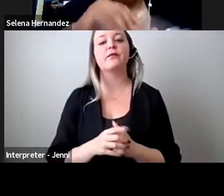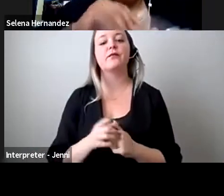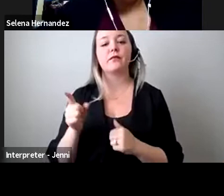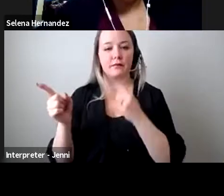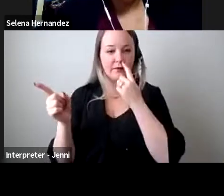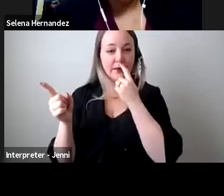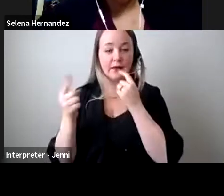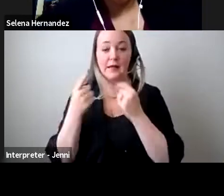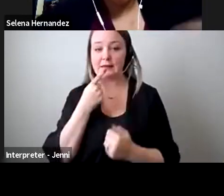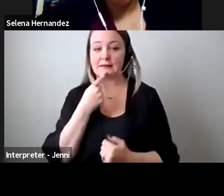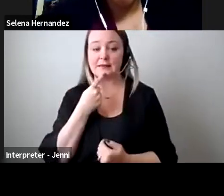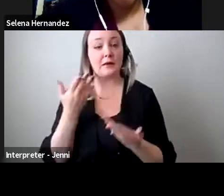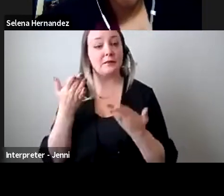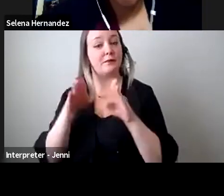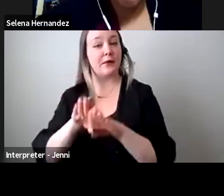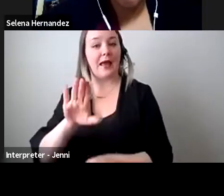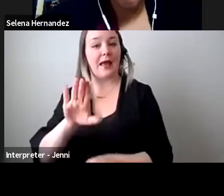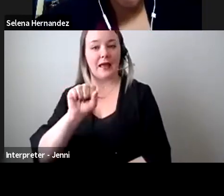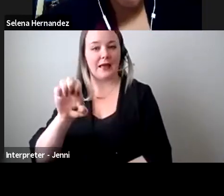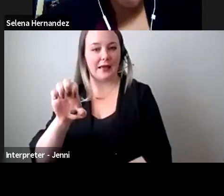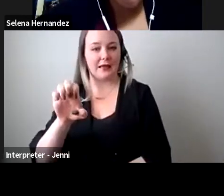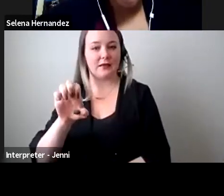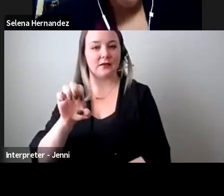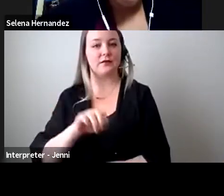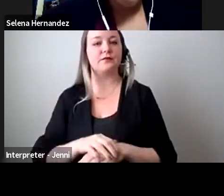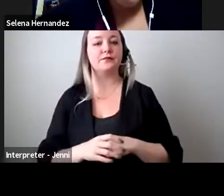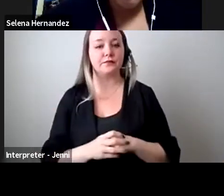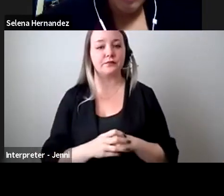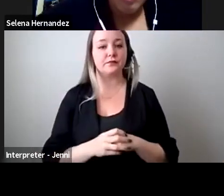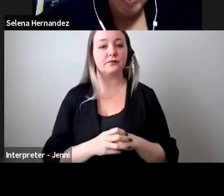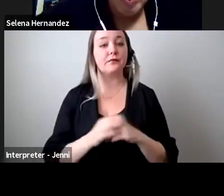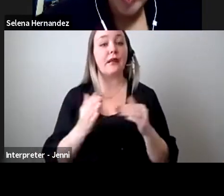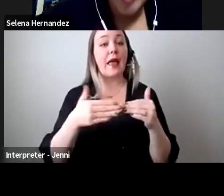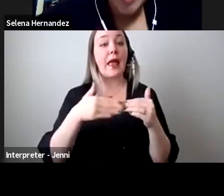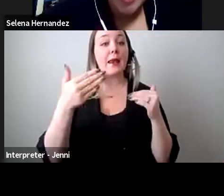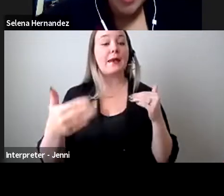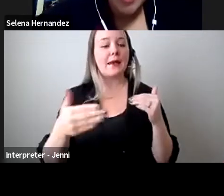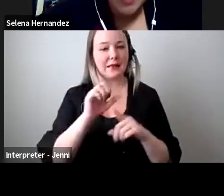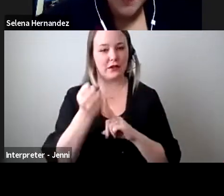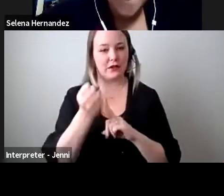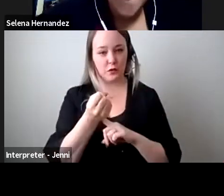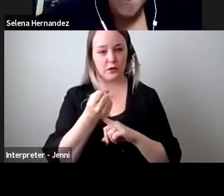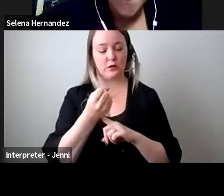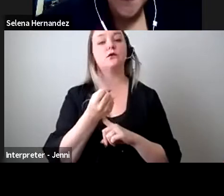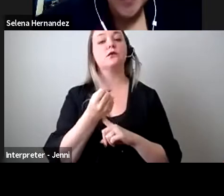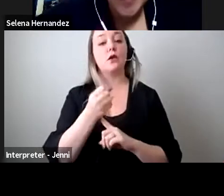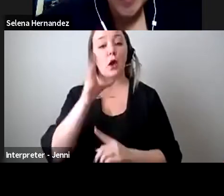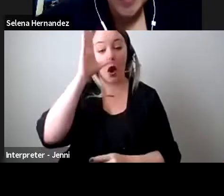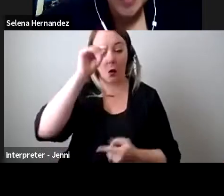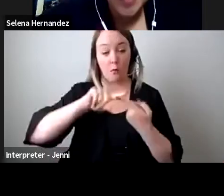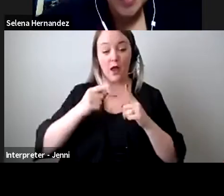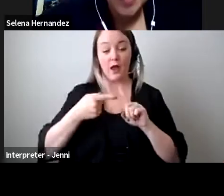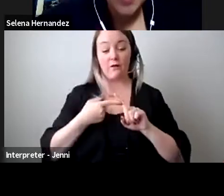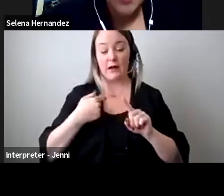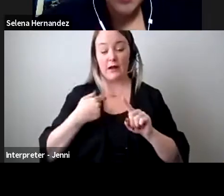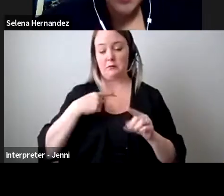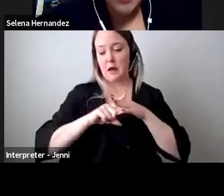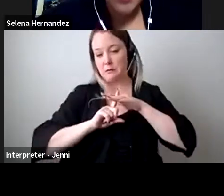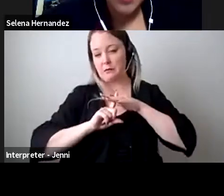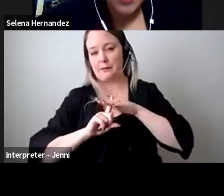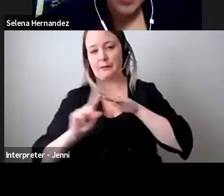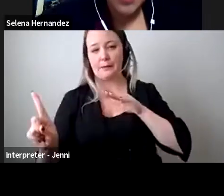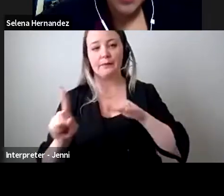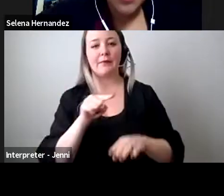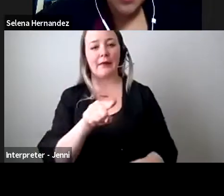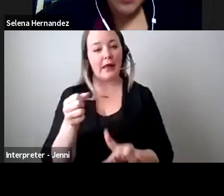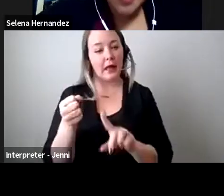was closed. My second incident was when I was fleeing from my boyfriend, and from the abuse that